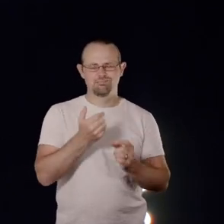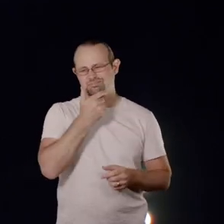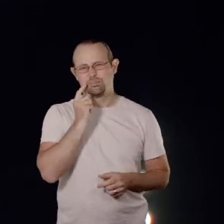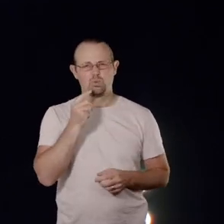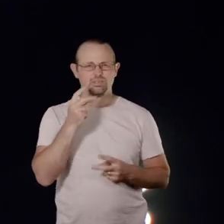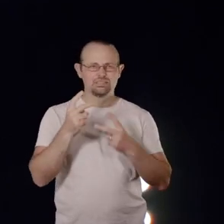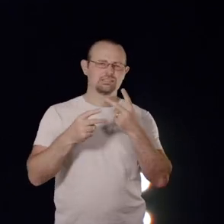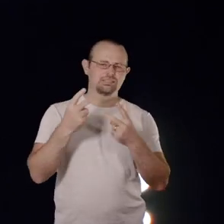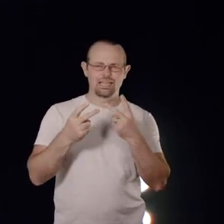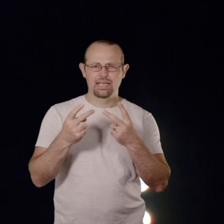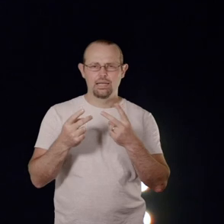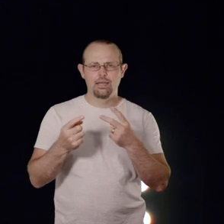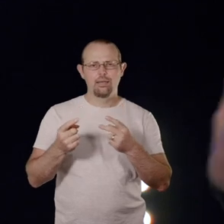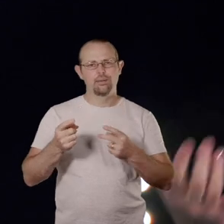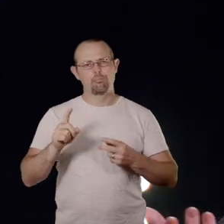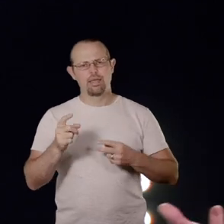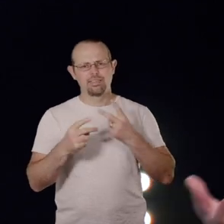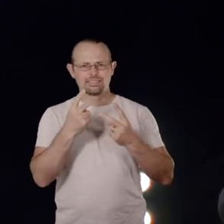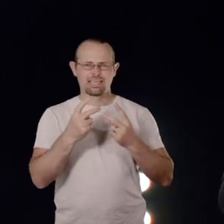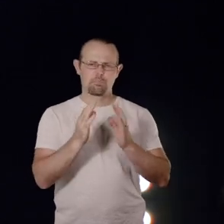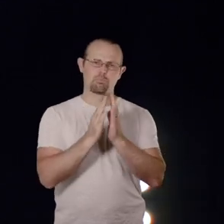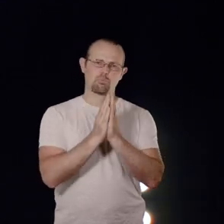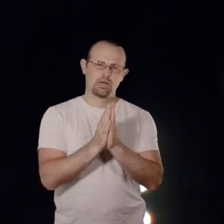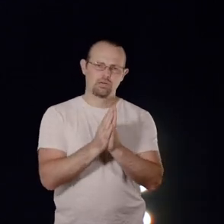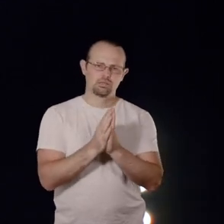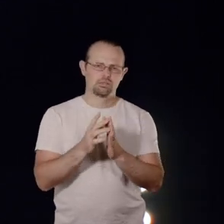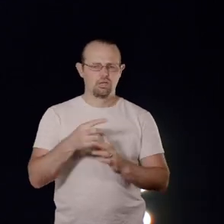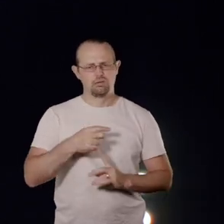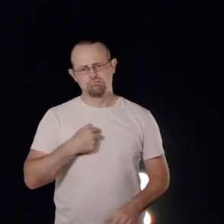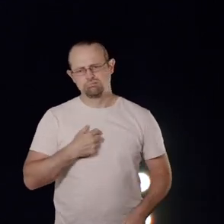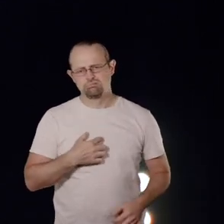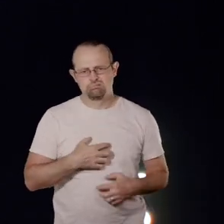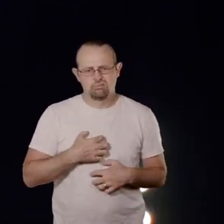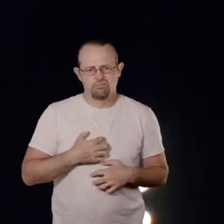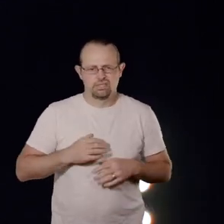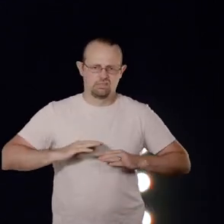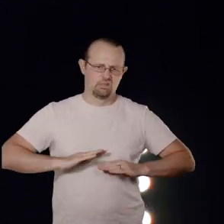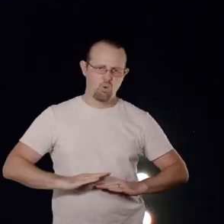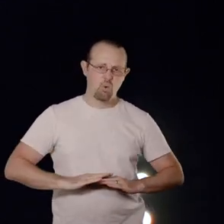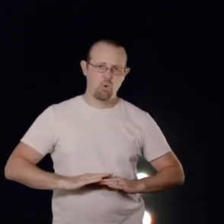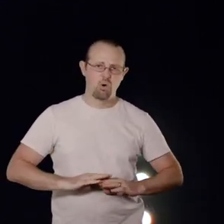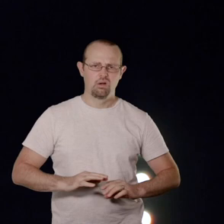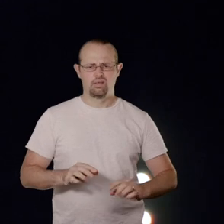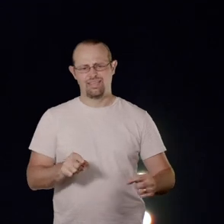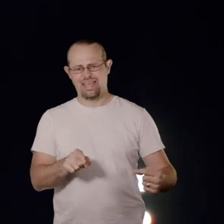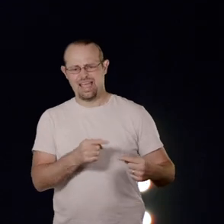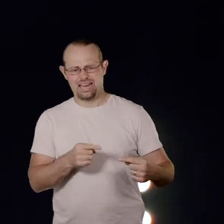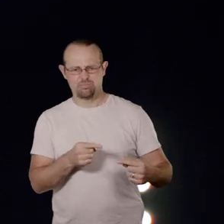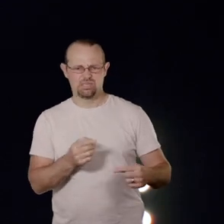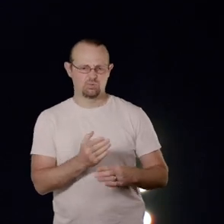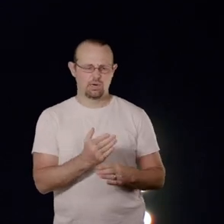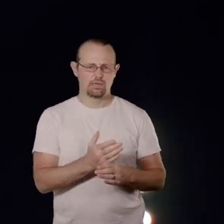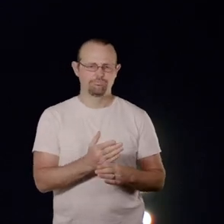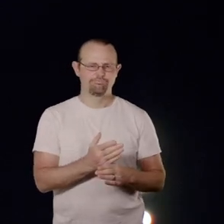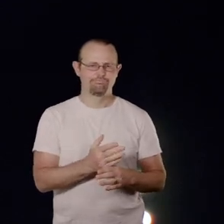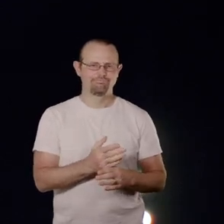singing prayers. This is how I feel, and I'm so low, and that the enemy's been able to do this, this, and this, and get me down and out. And you know what?